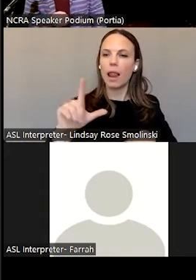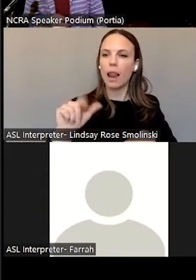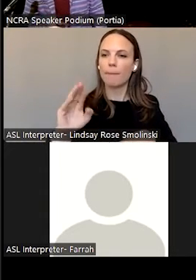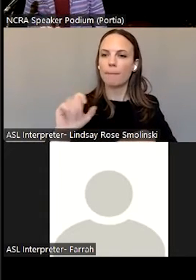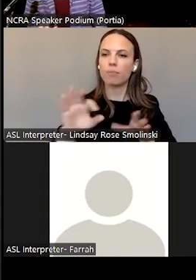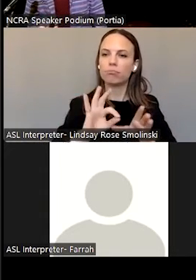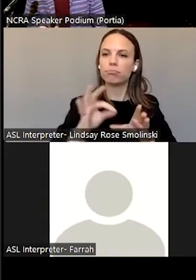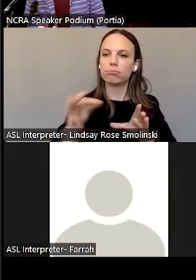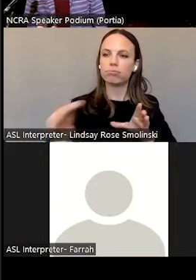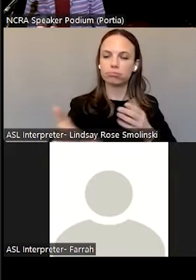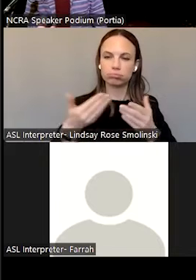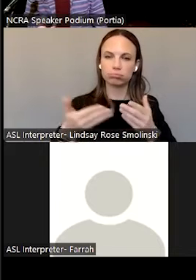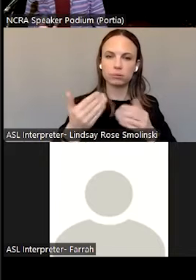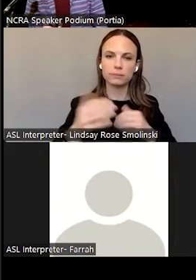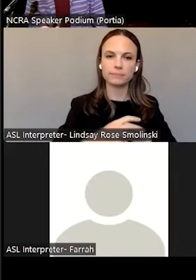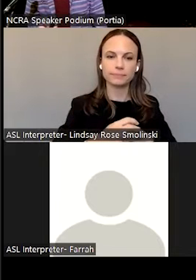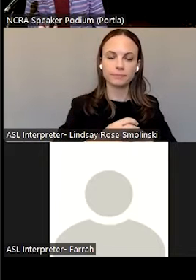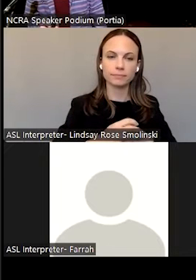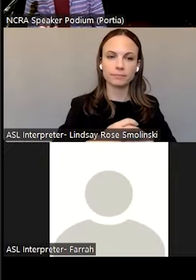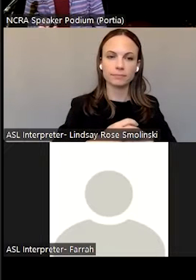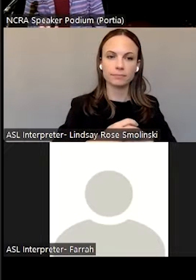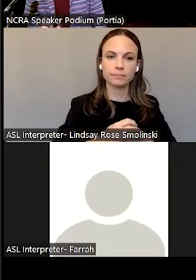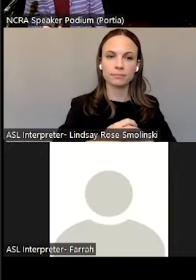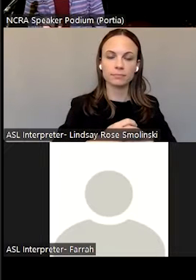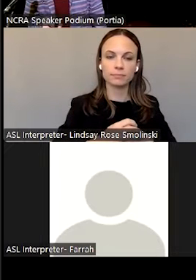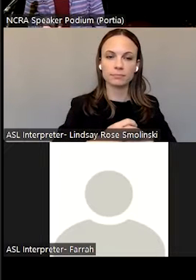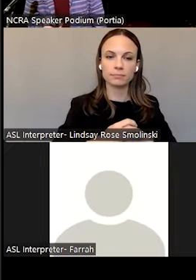to come off pretty easily in most cases.